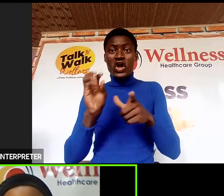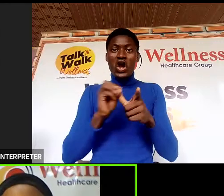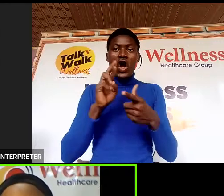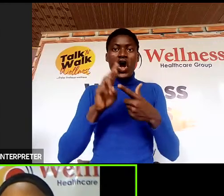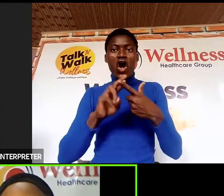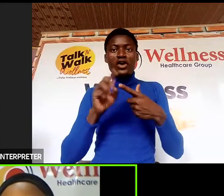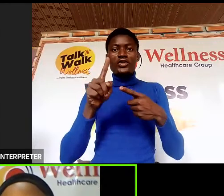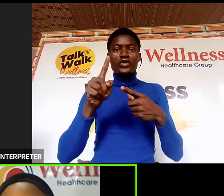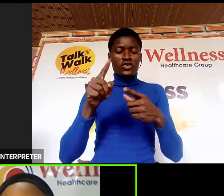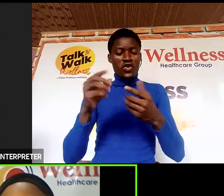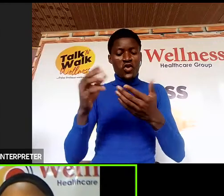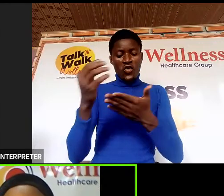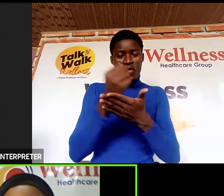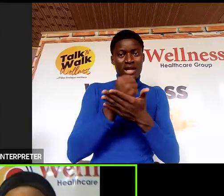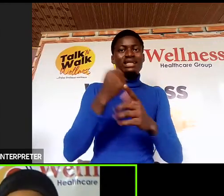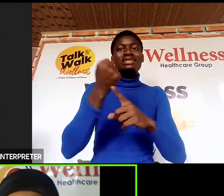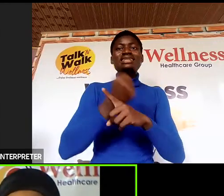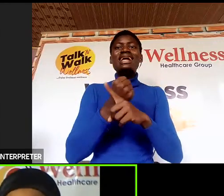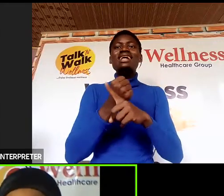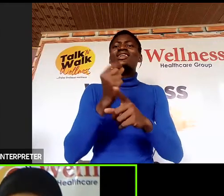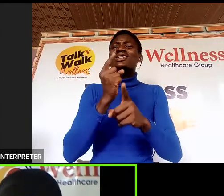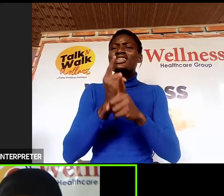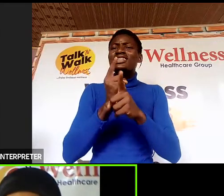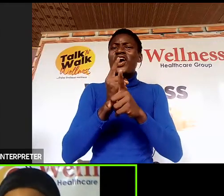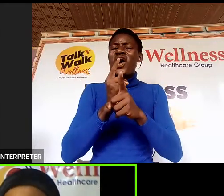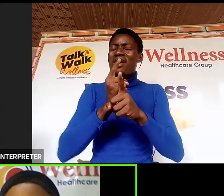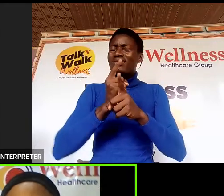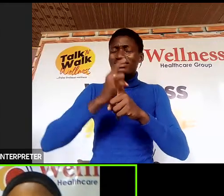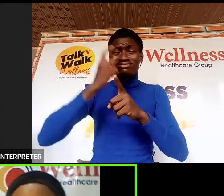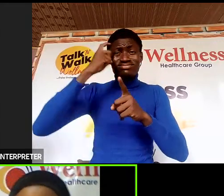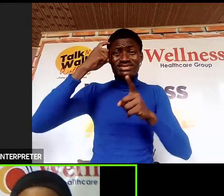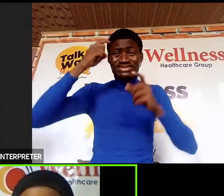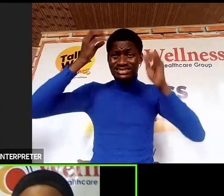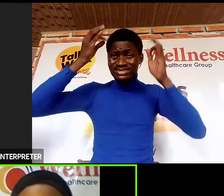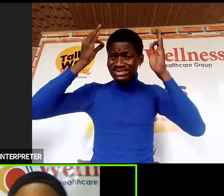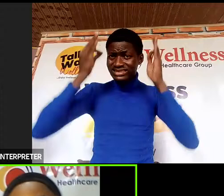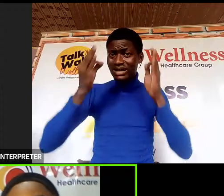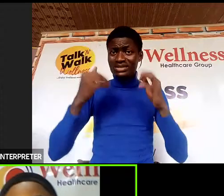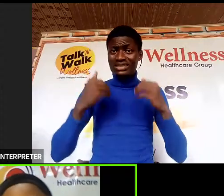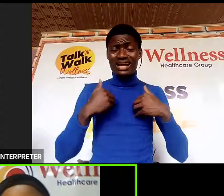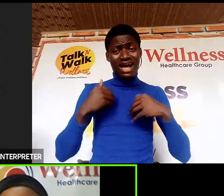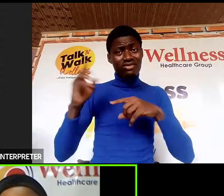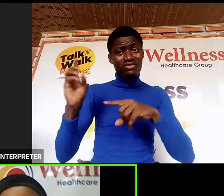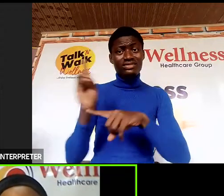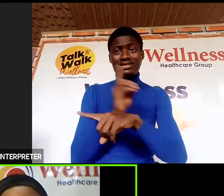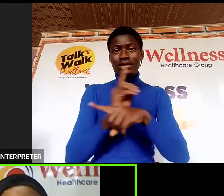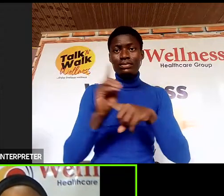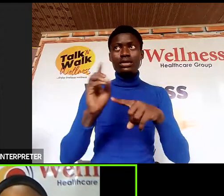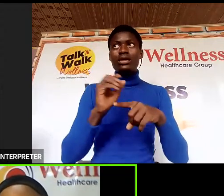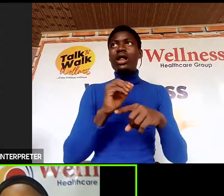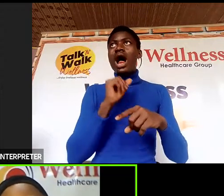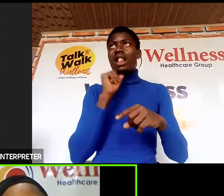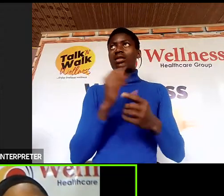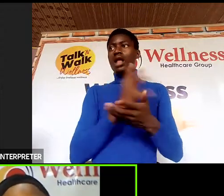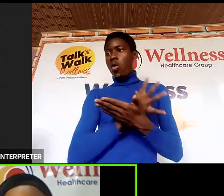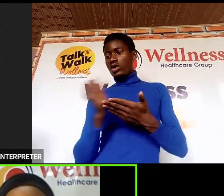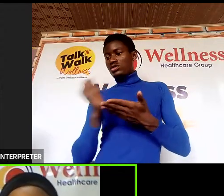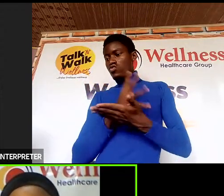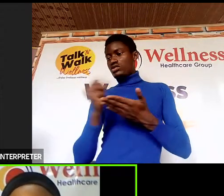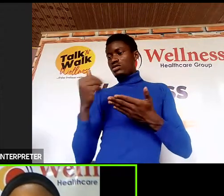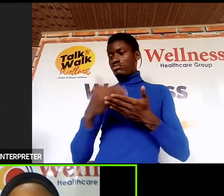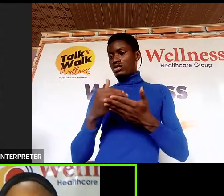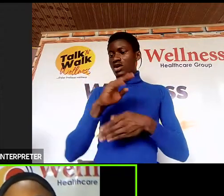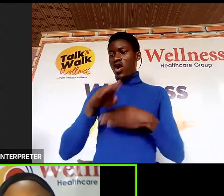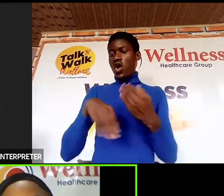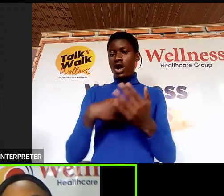must have a discipline not to spend all. That emergency fund you said could be used for anything. Should people have